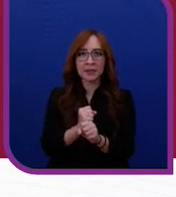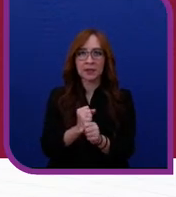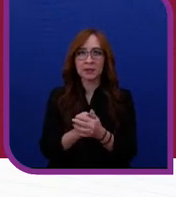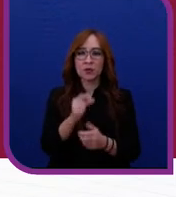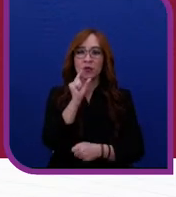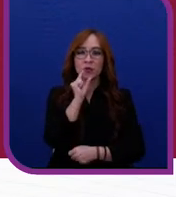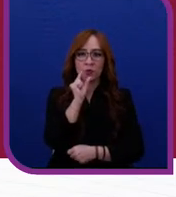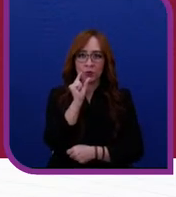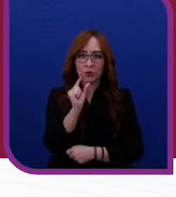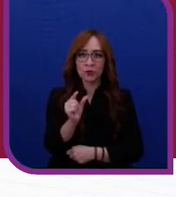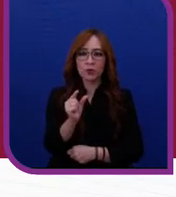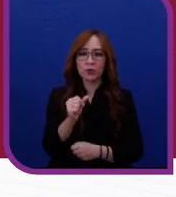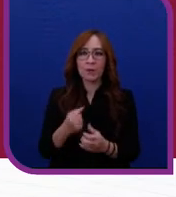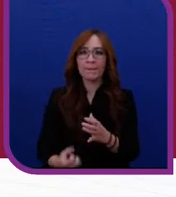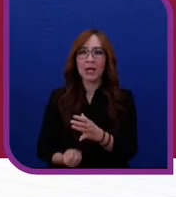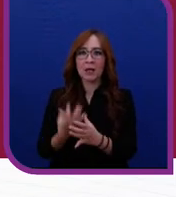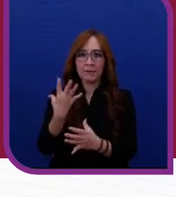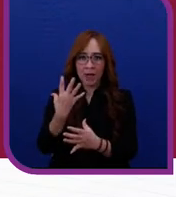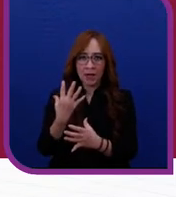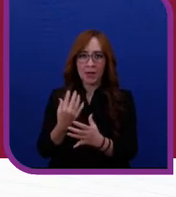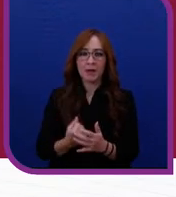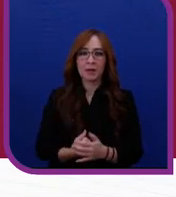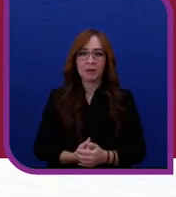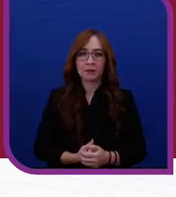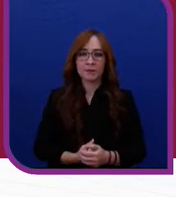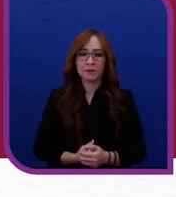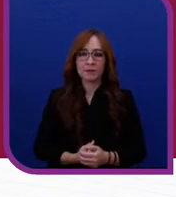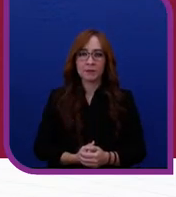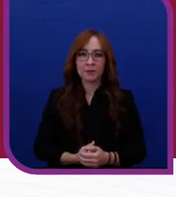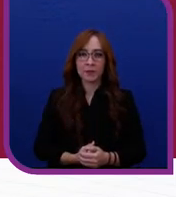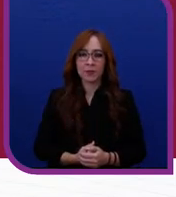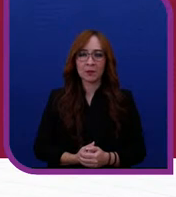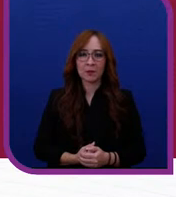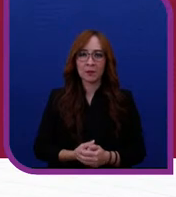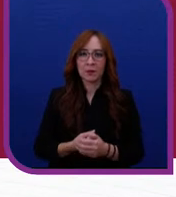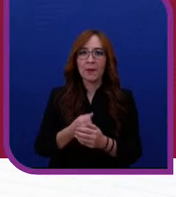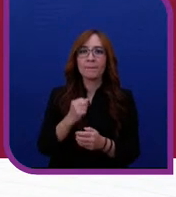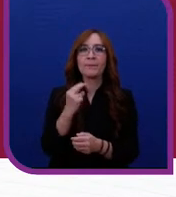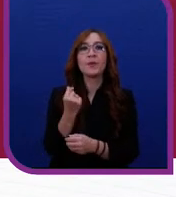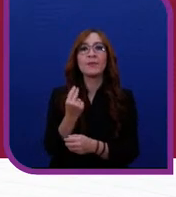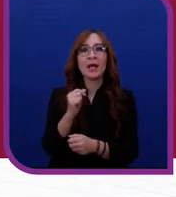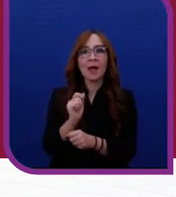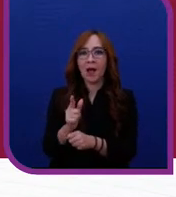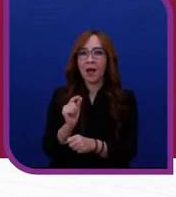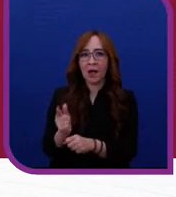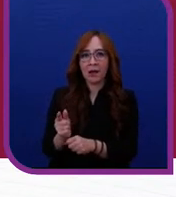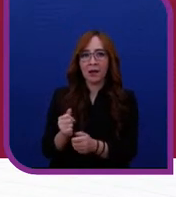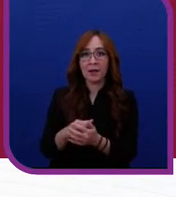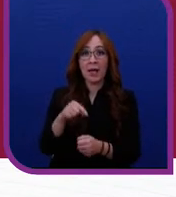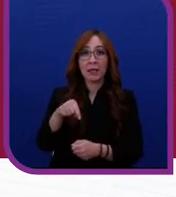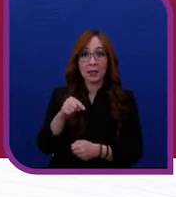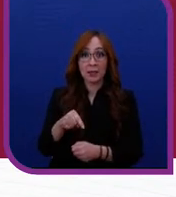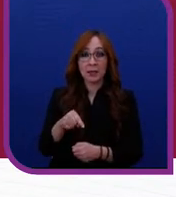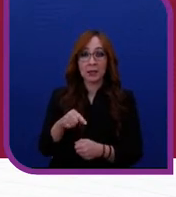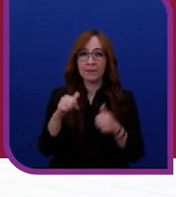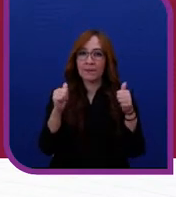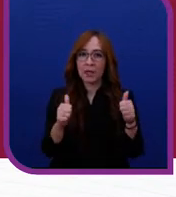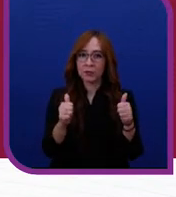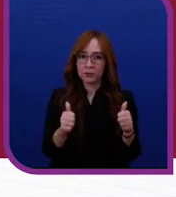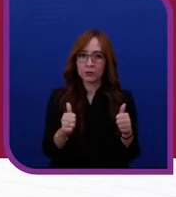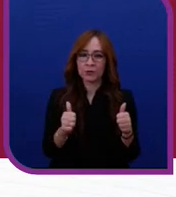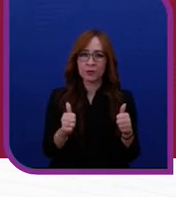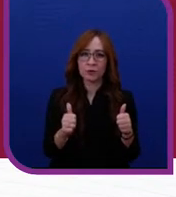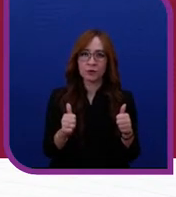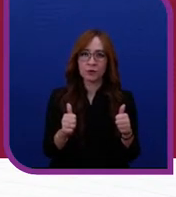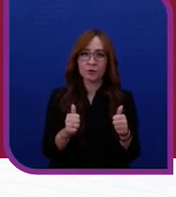open Finance ya SD JD risking facilities This is quite unik ya for a typical